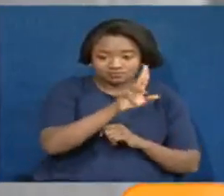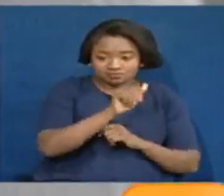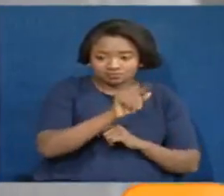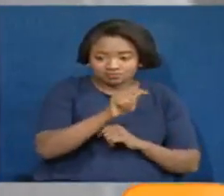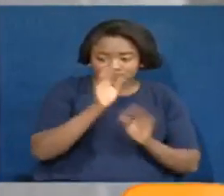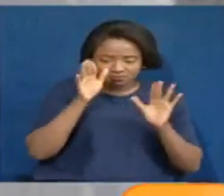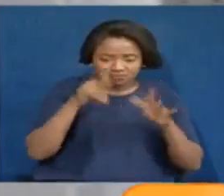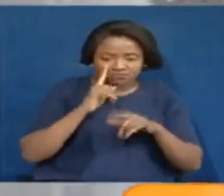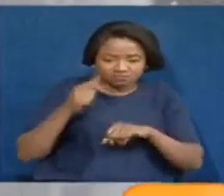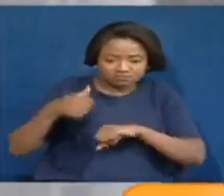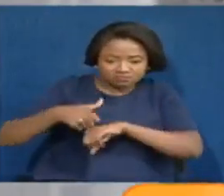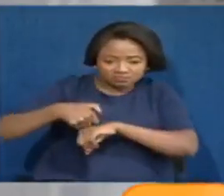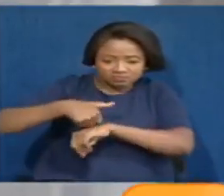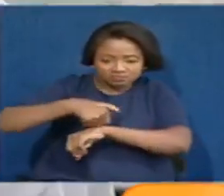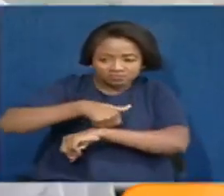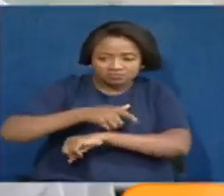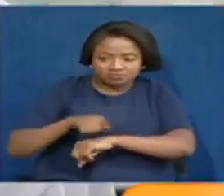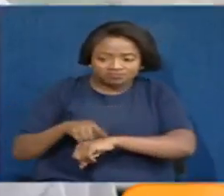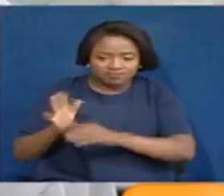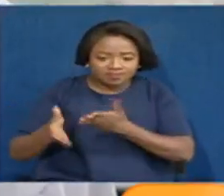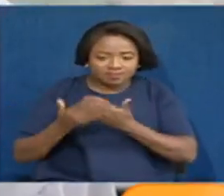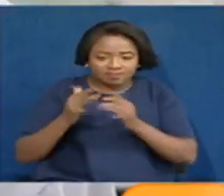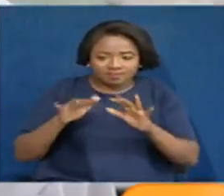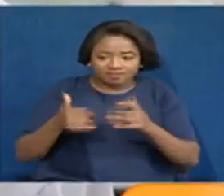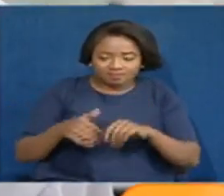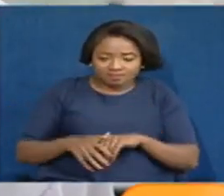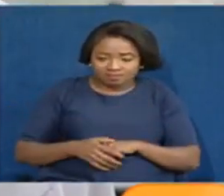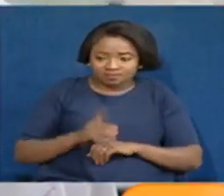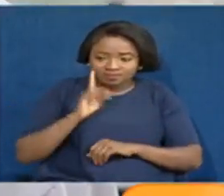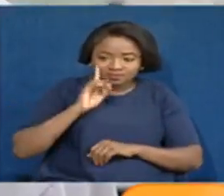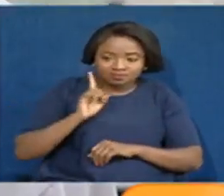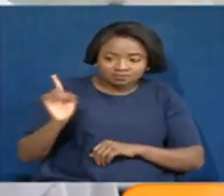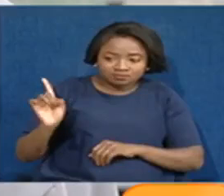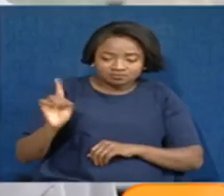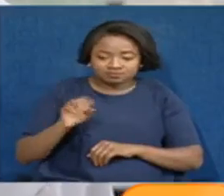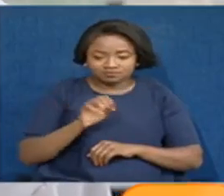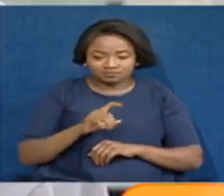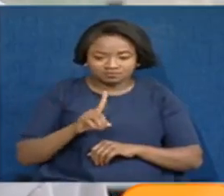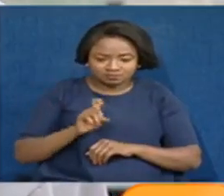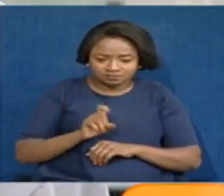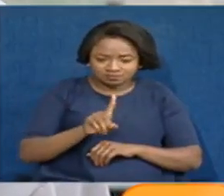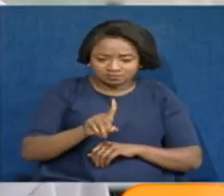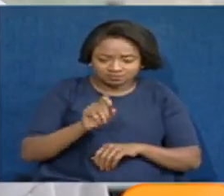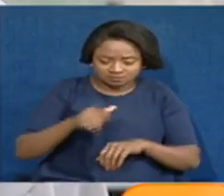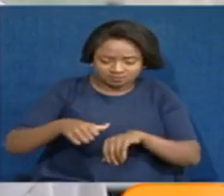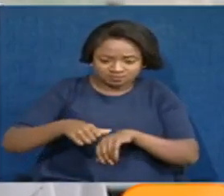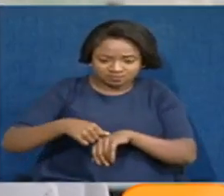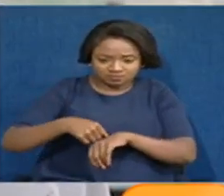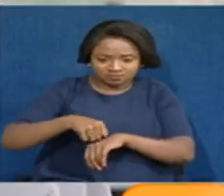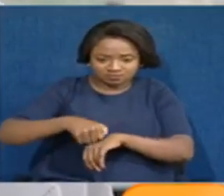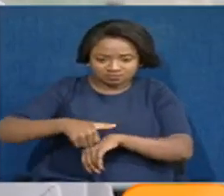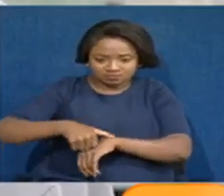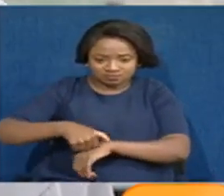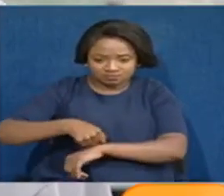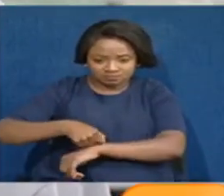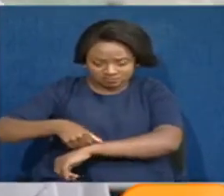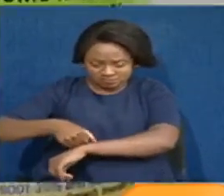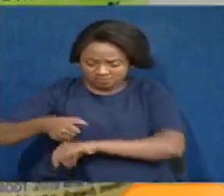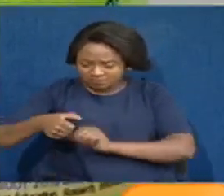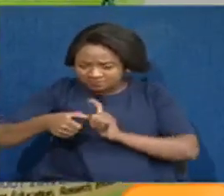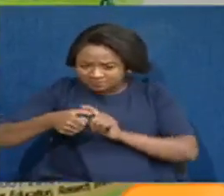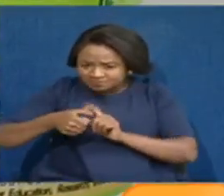and its benefits. Our focus is how we can make use of snails, which traditionally are considered by Kenyans